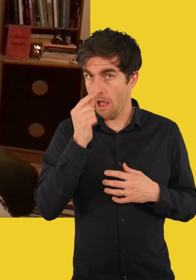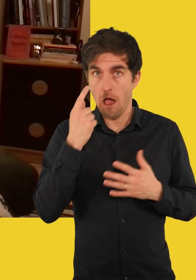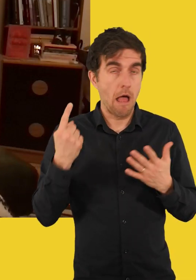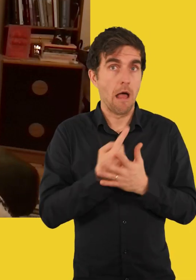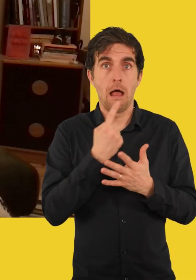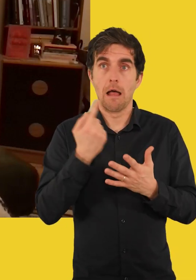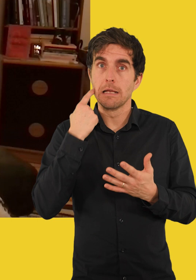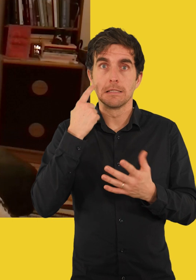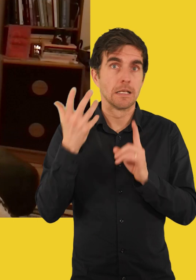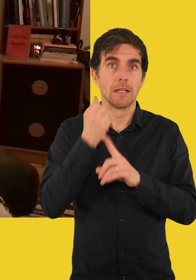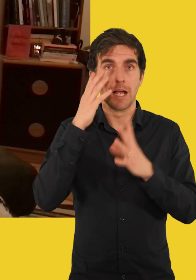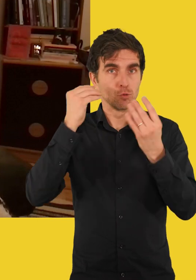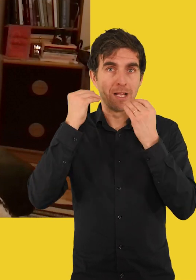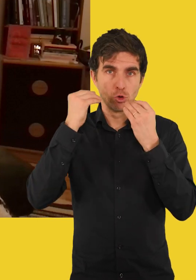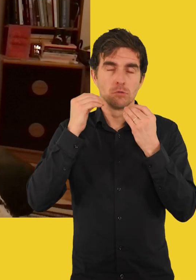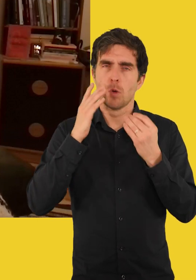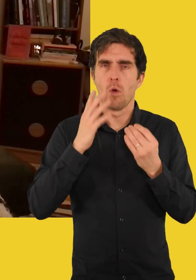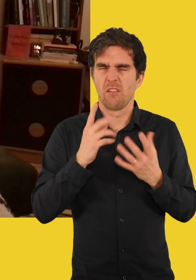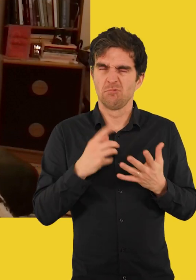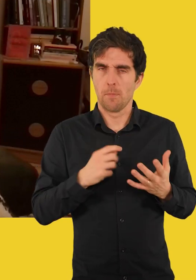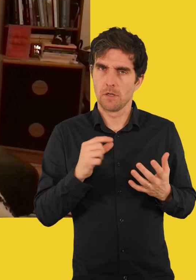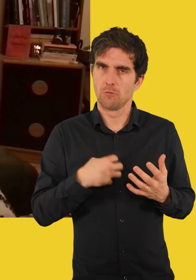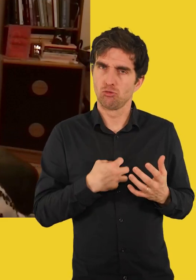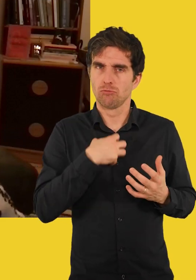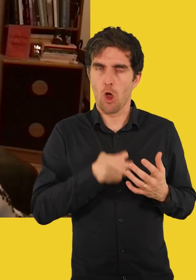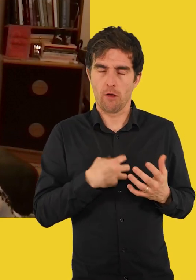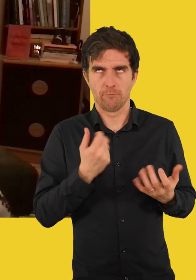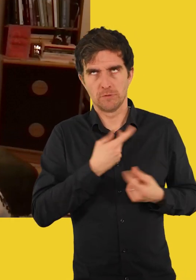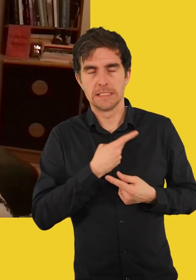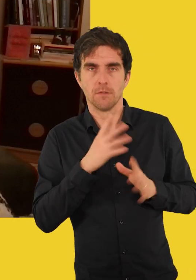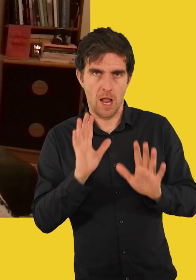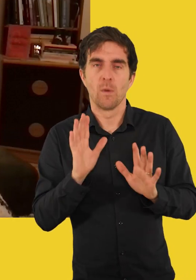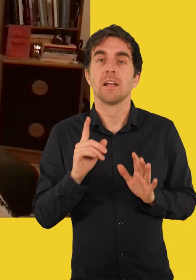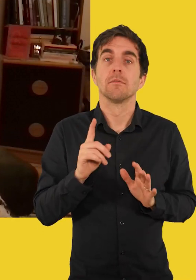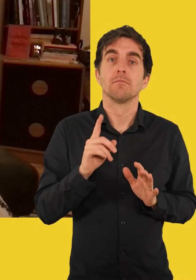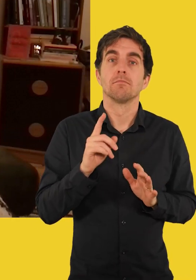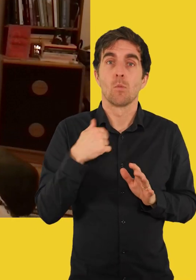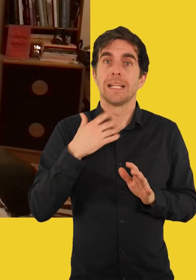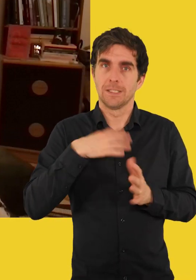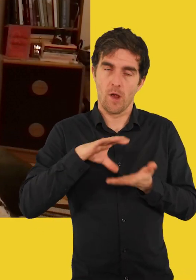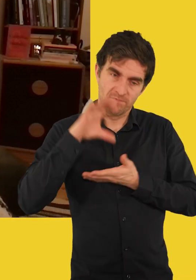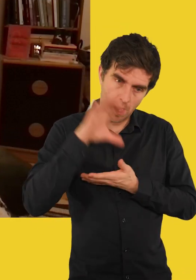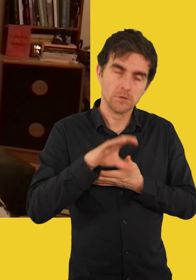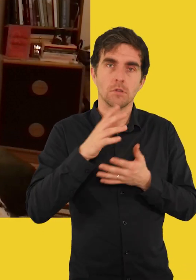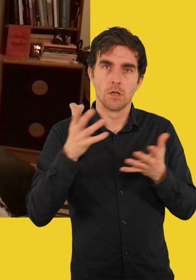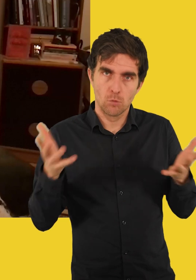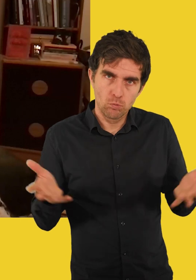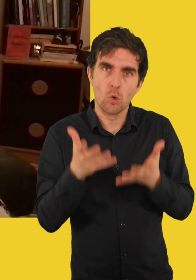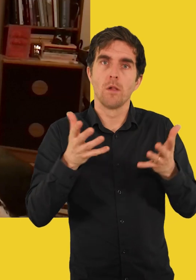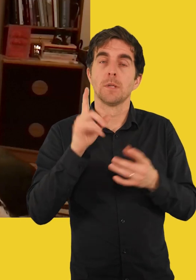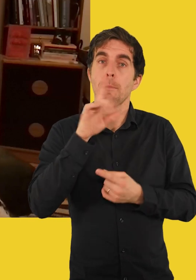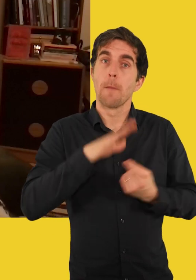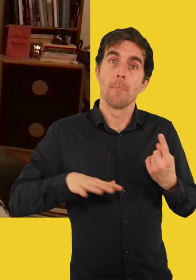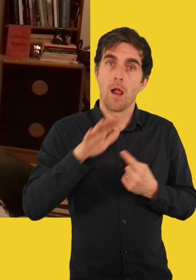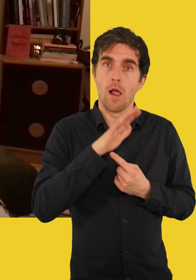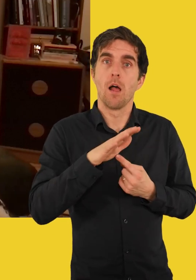able to be educated in that way, and that's shocking. So we need to fund people and